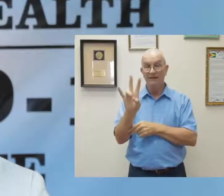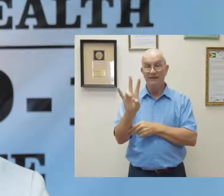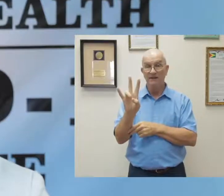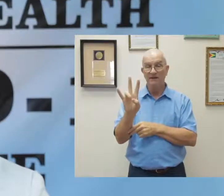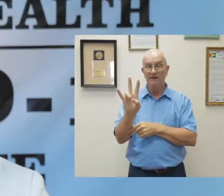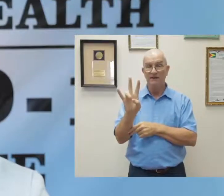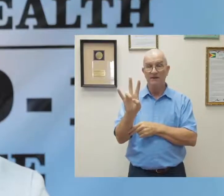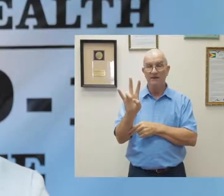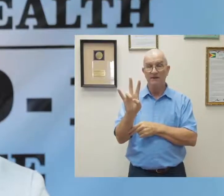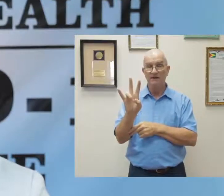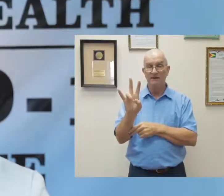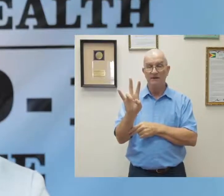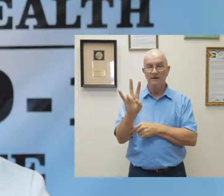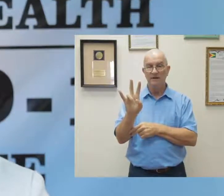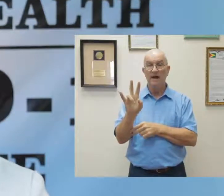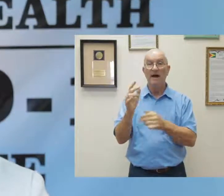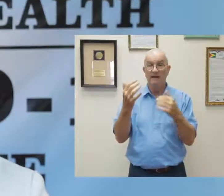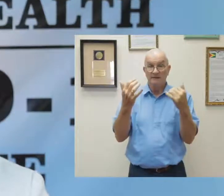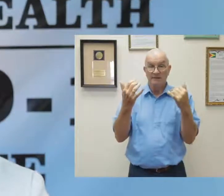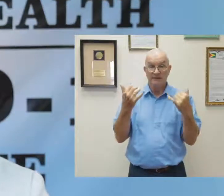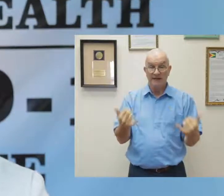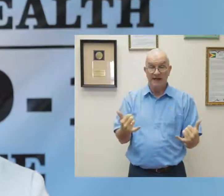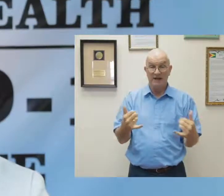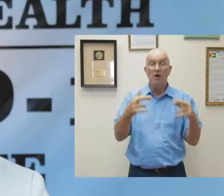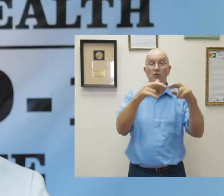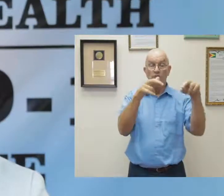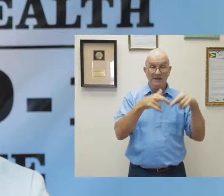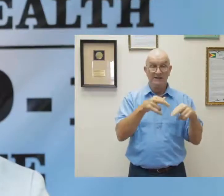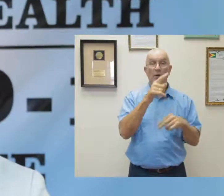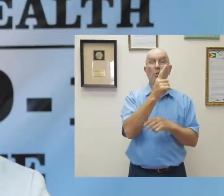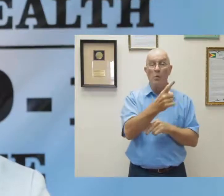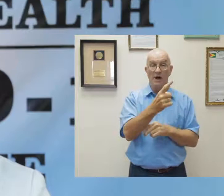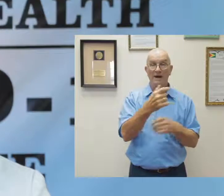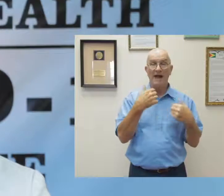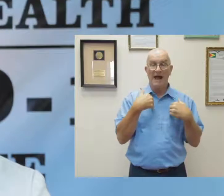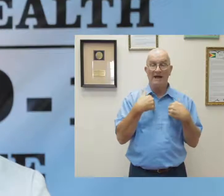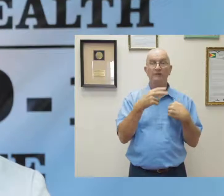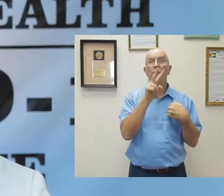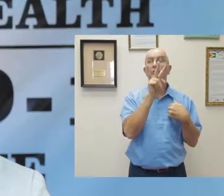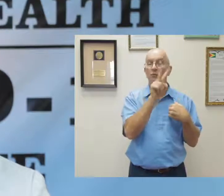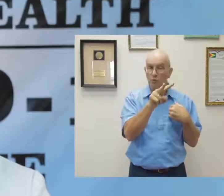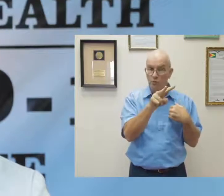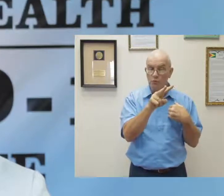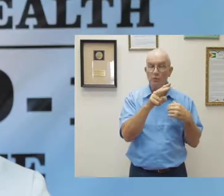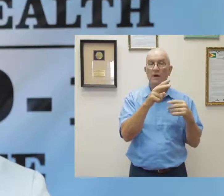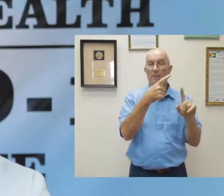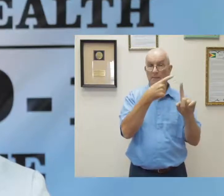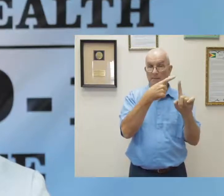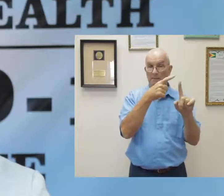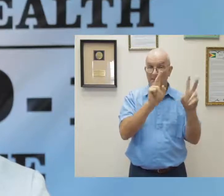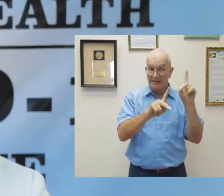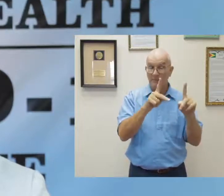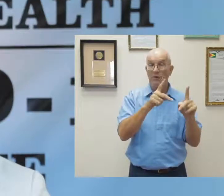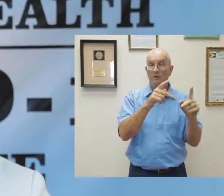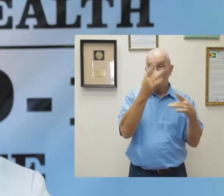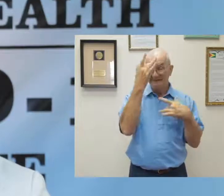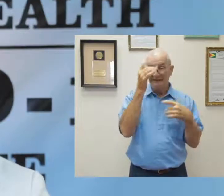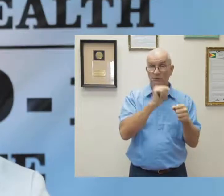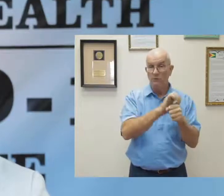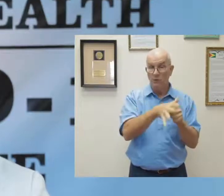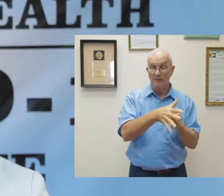Kayuni-Mazaruni. As of today, Region 1 now has 2 confirmed cases in 2 of